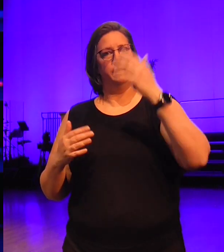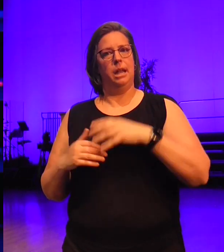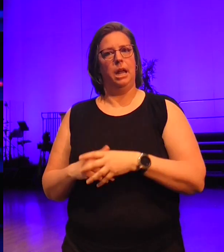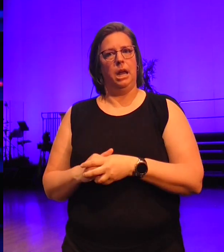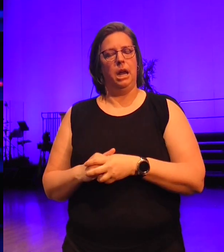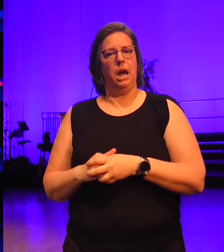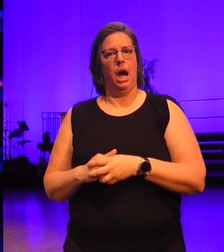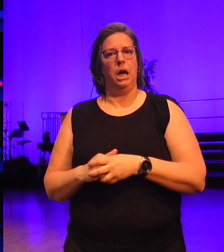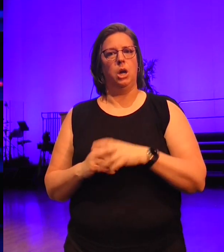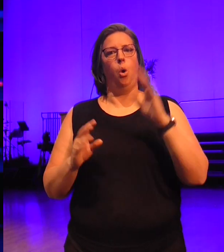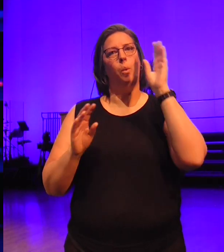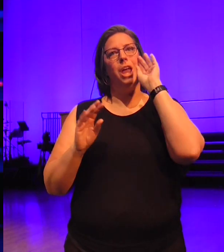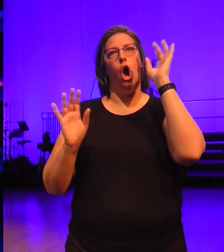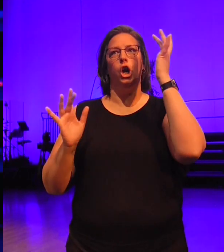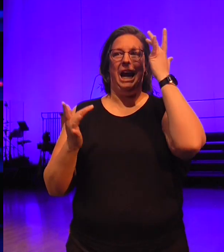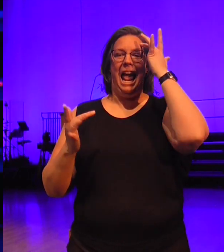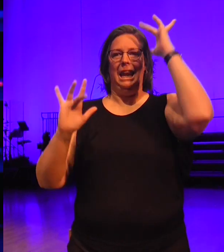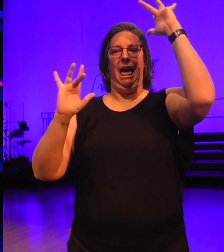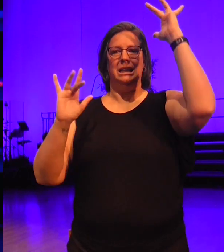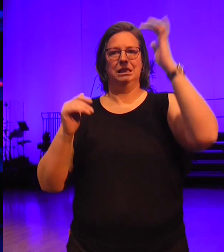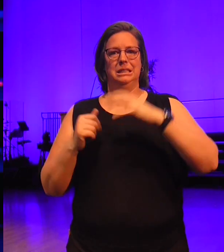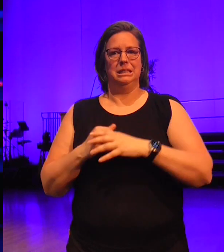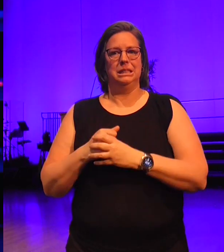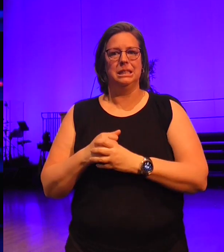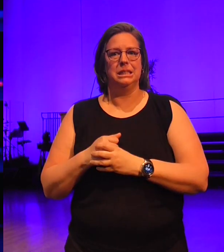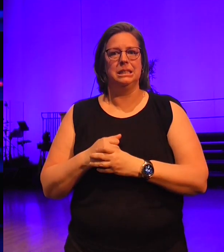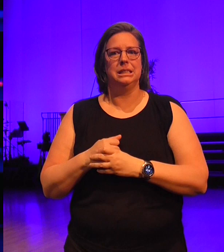to enlighten you.